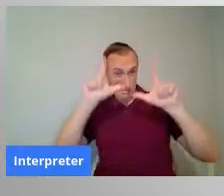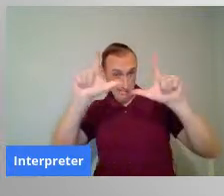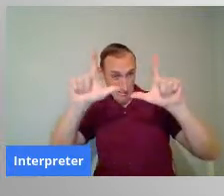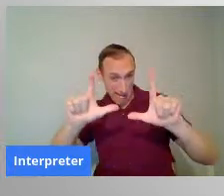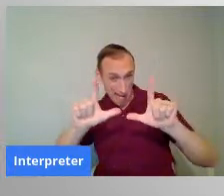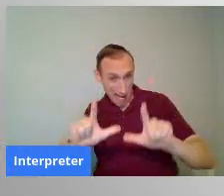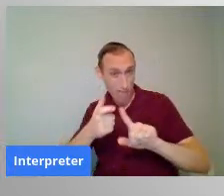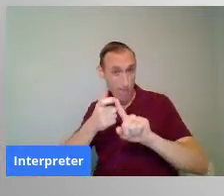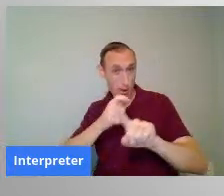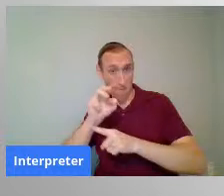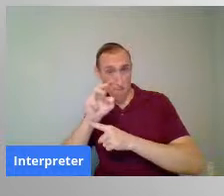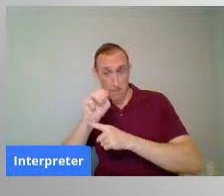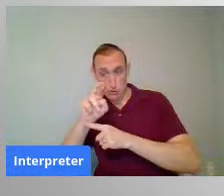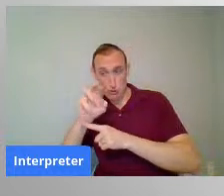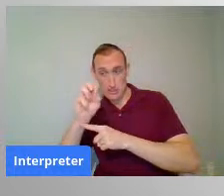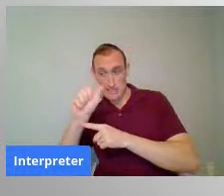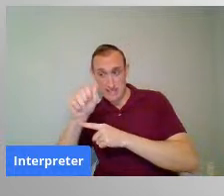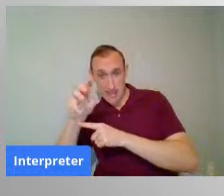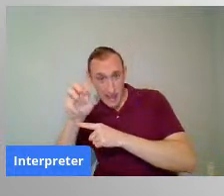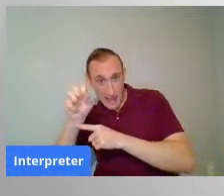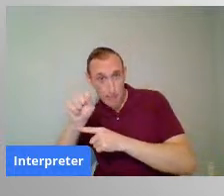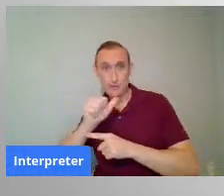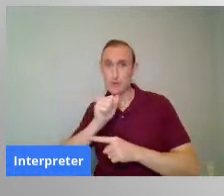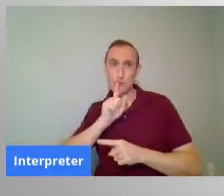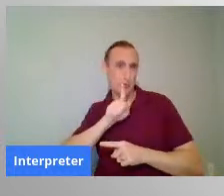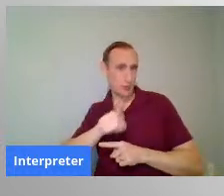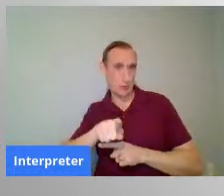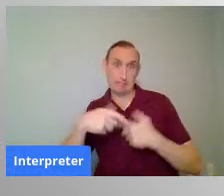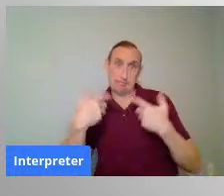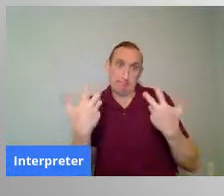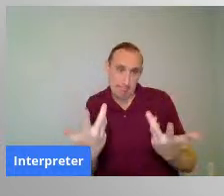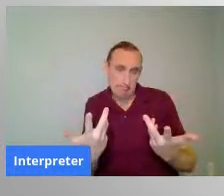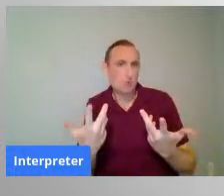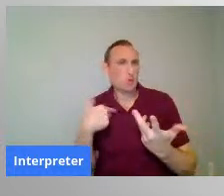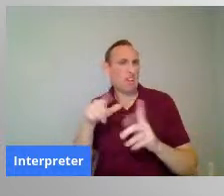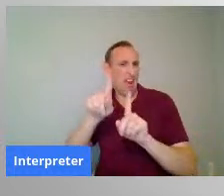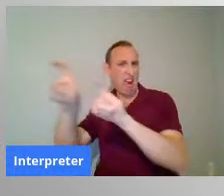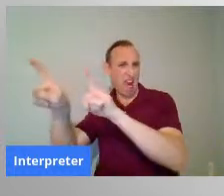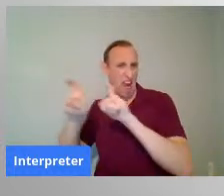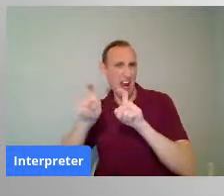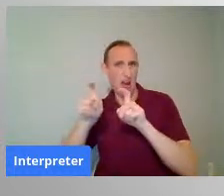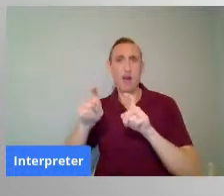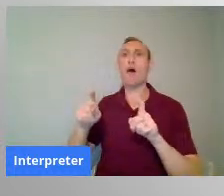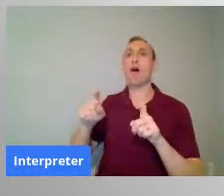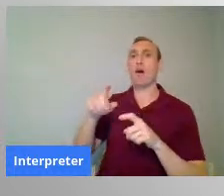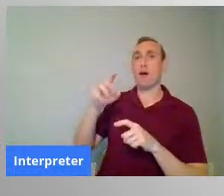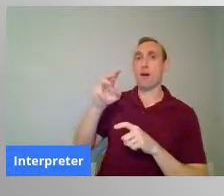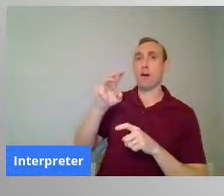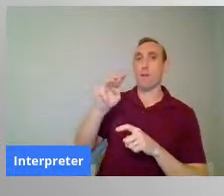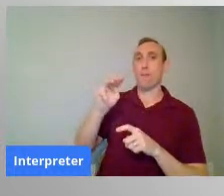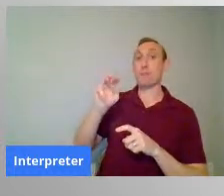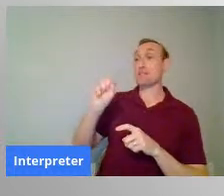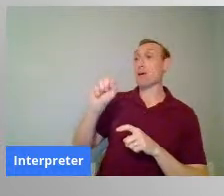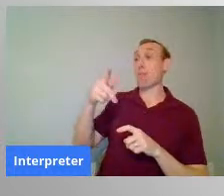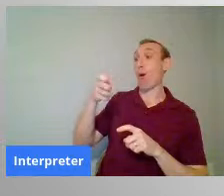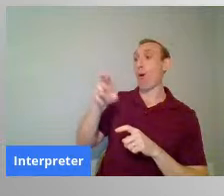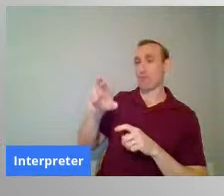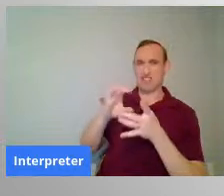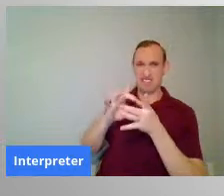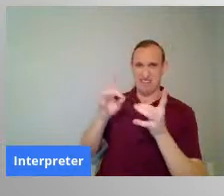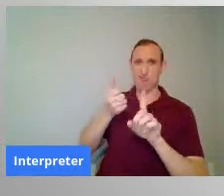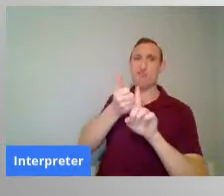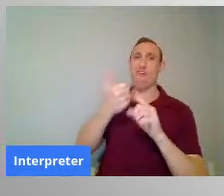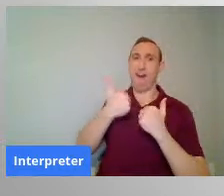was projecting from his own screen, but we can find out. I have it all. I can share. Okay, we can share that with